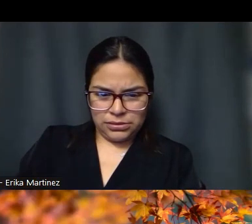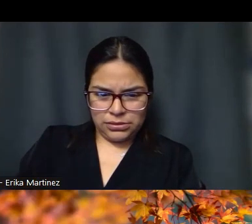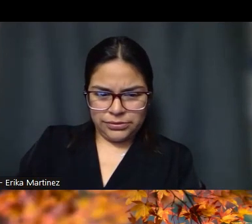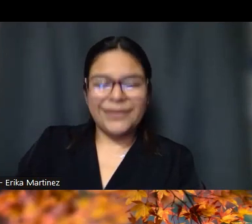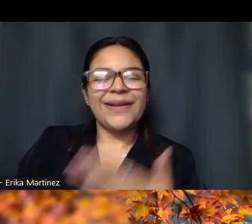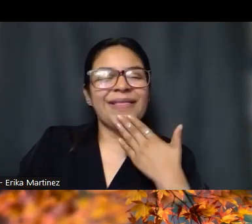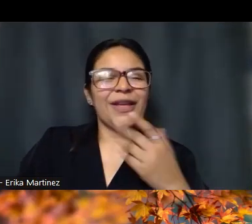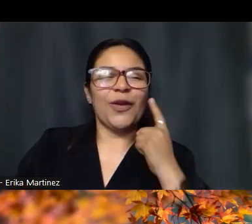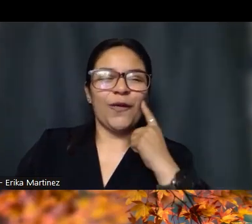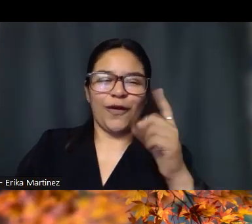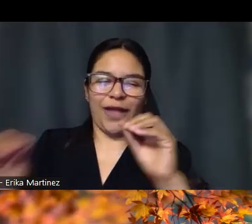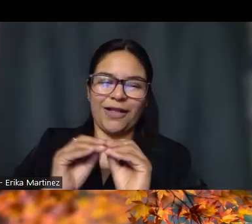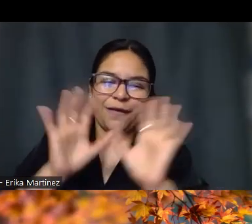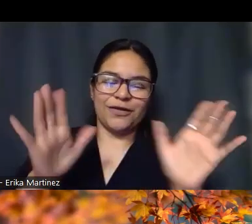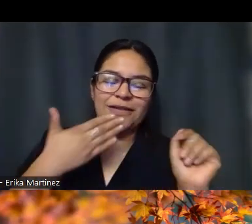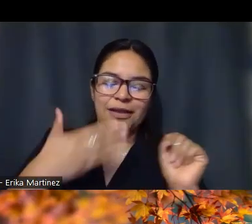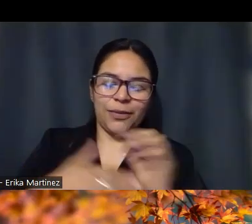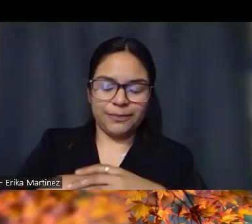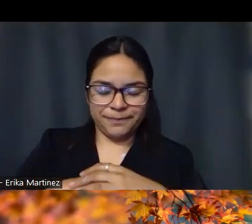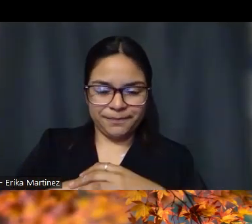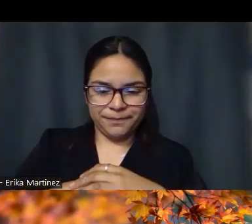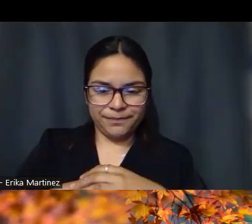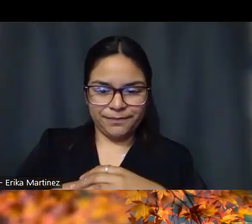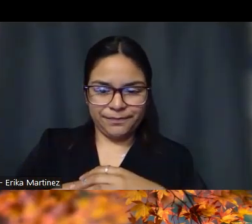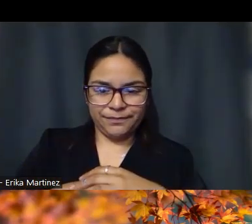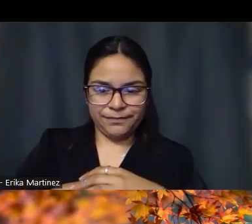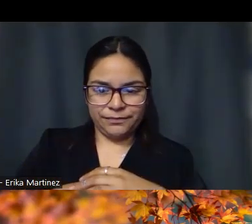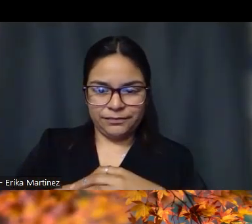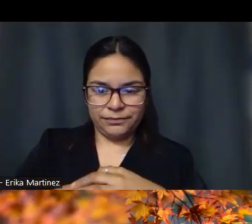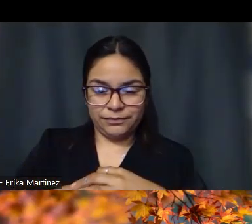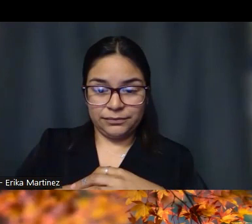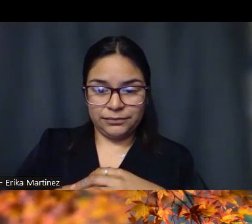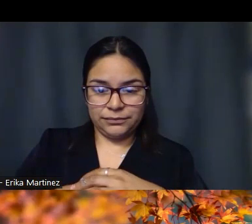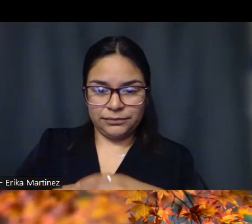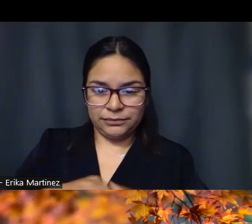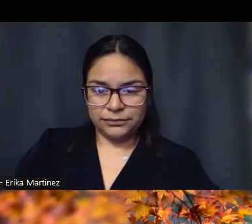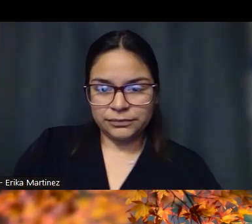you for your clarification. I appreciate that. Absolutely. Thanks for bringing this up.